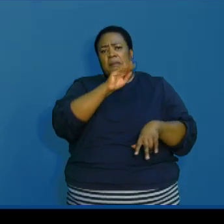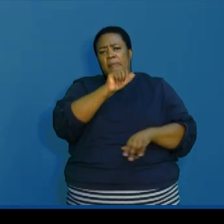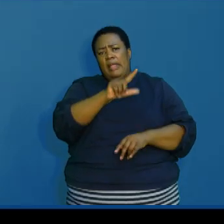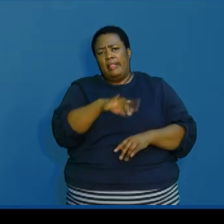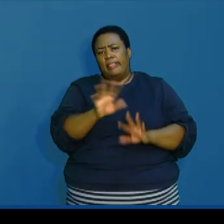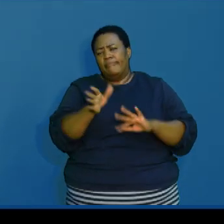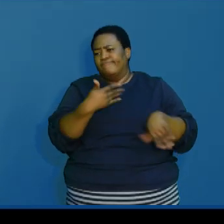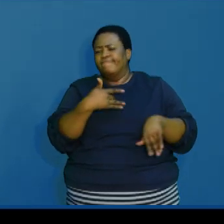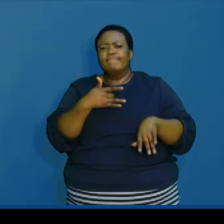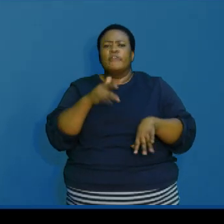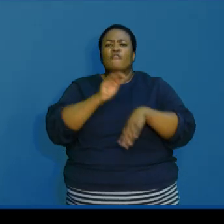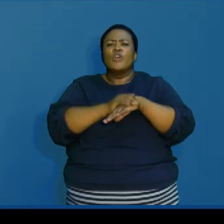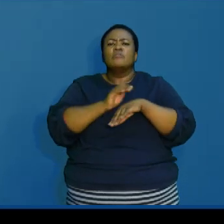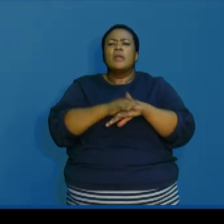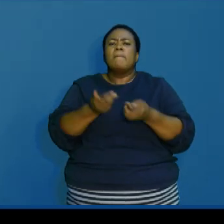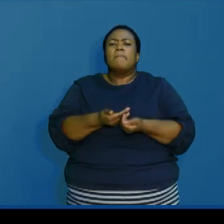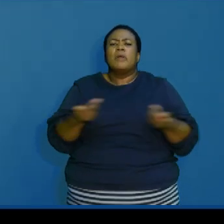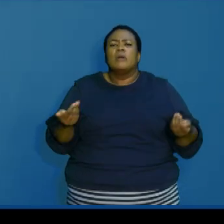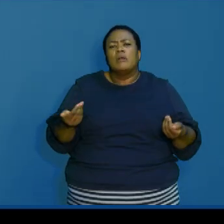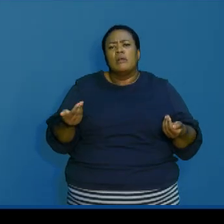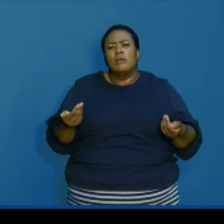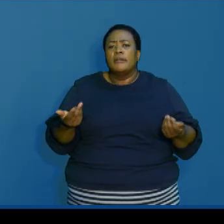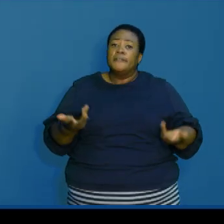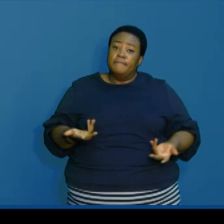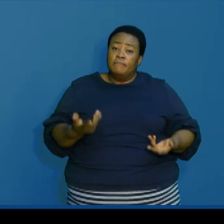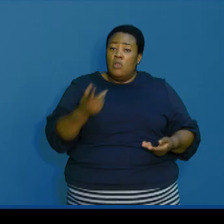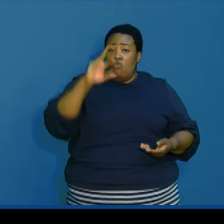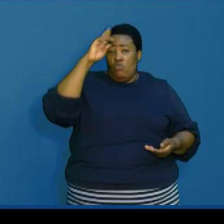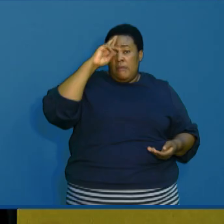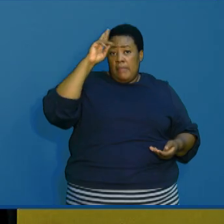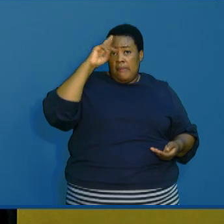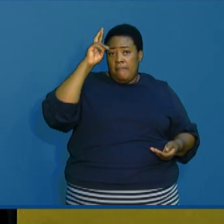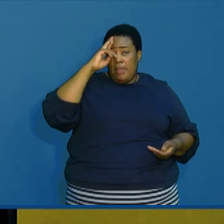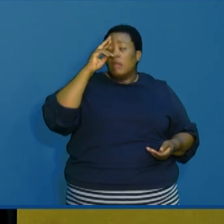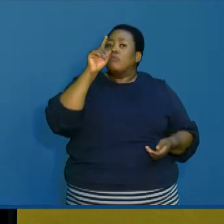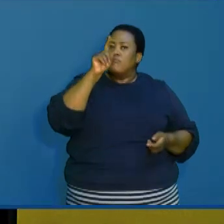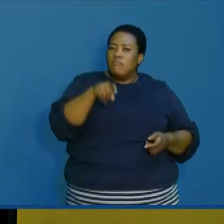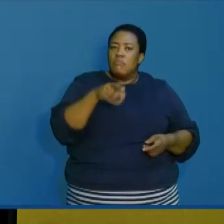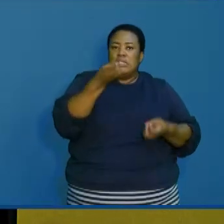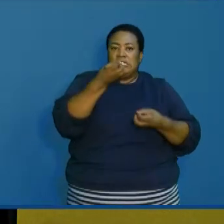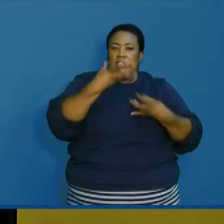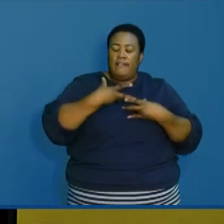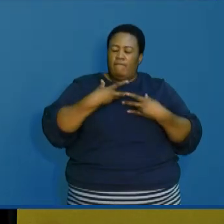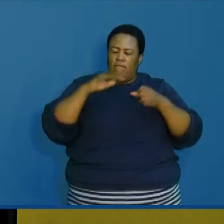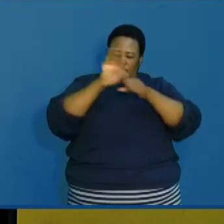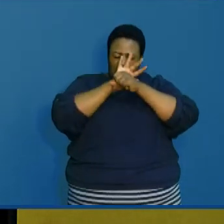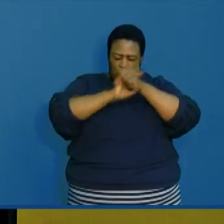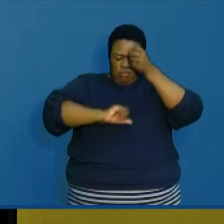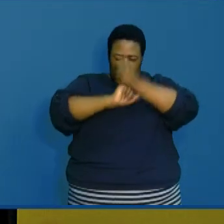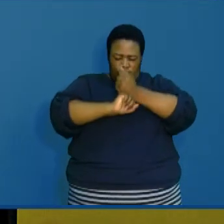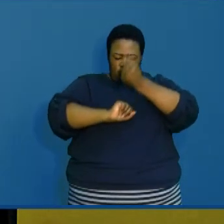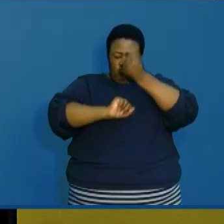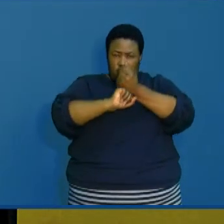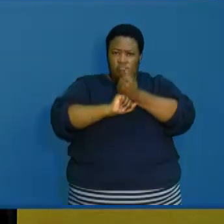as friends. Remember, I've already stated, you need to give a substantive